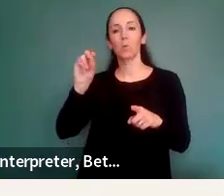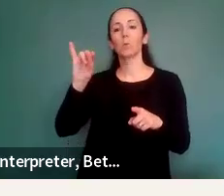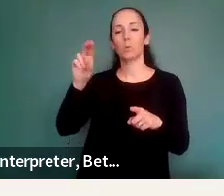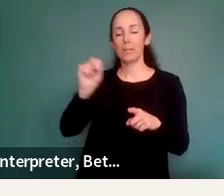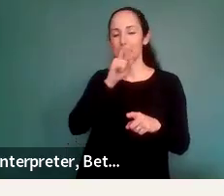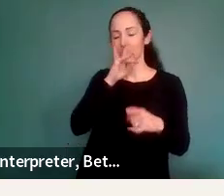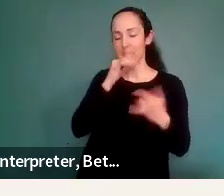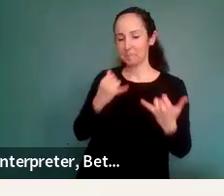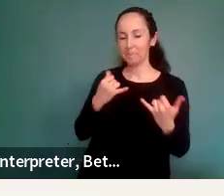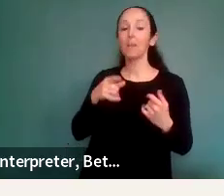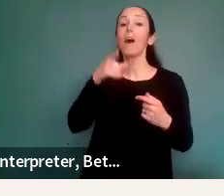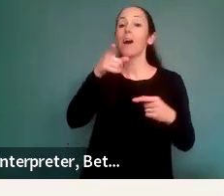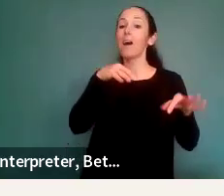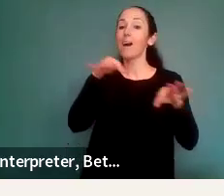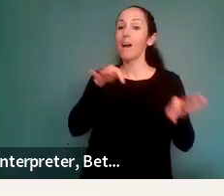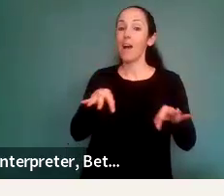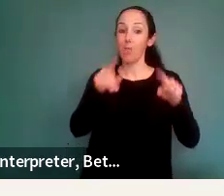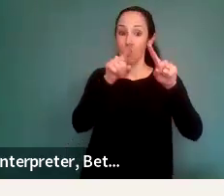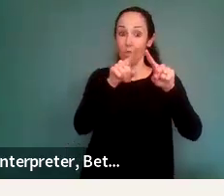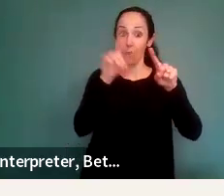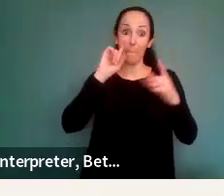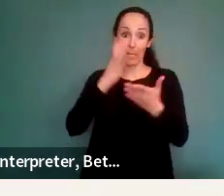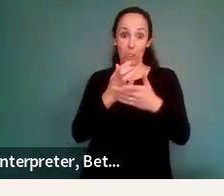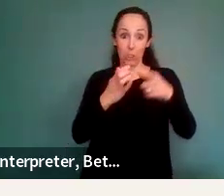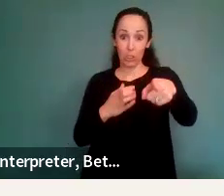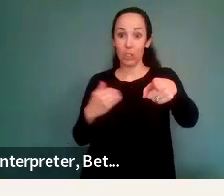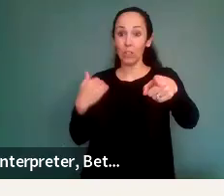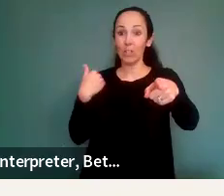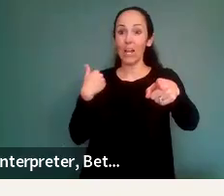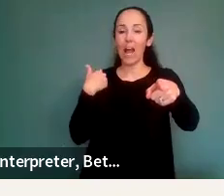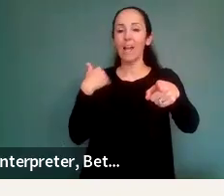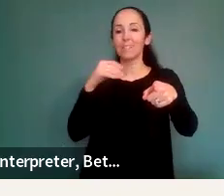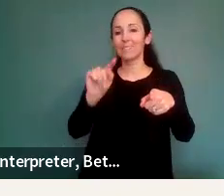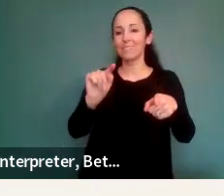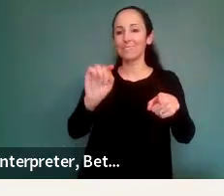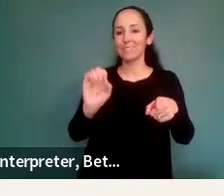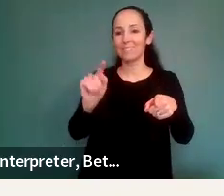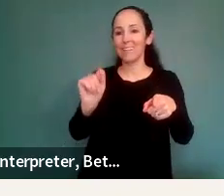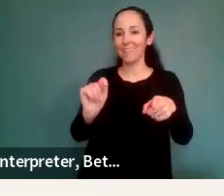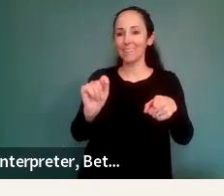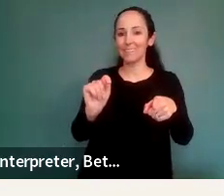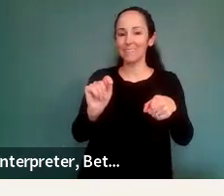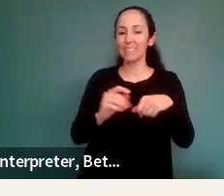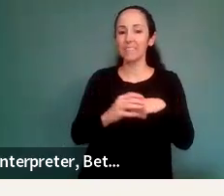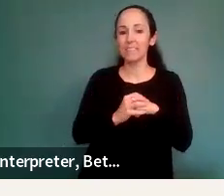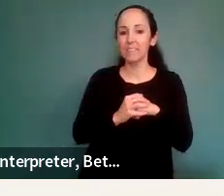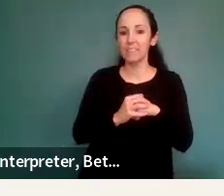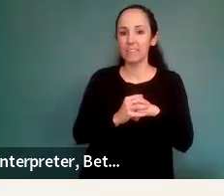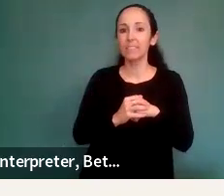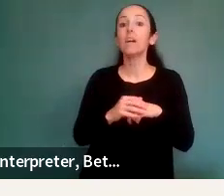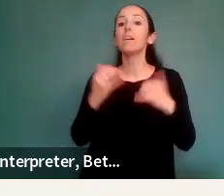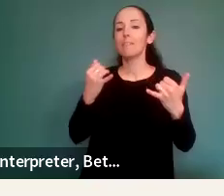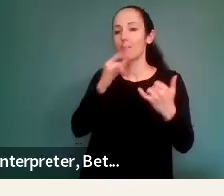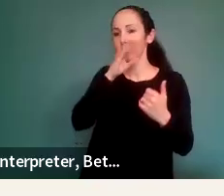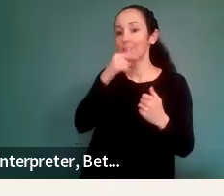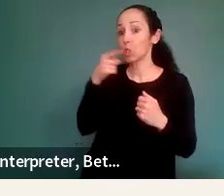the graphic has alt text, so I know what graphic this is. You have started screen share. So I'm going to stop